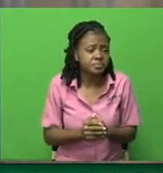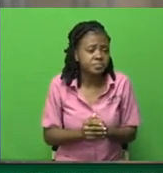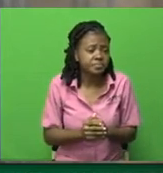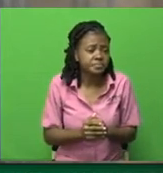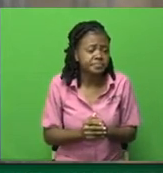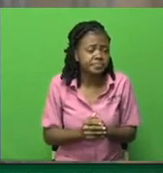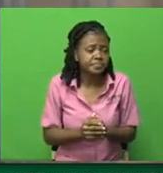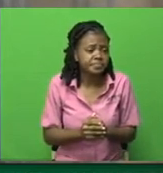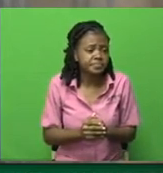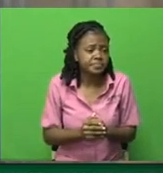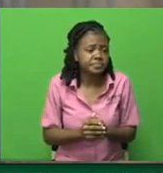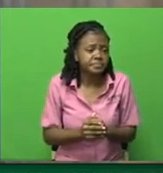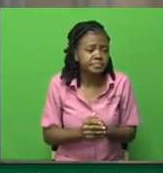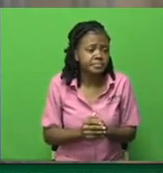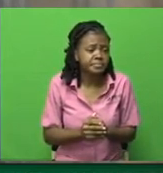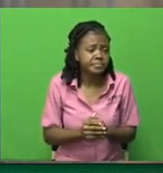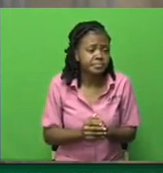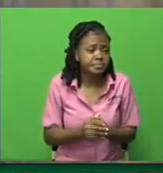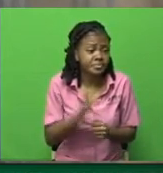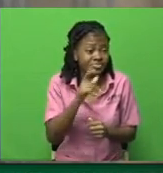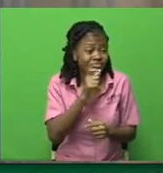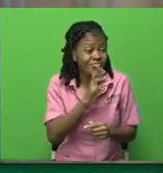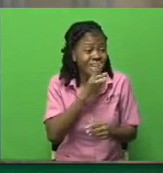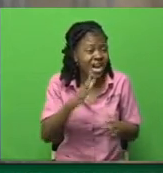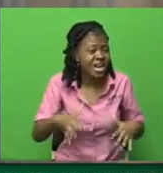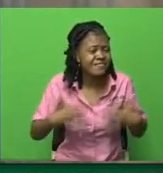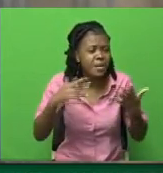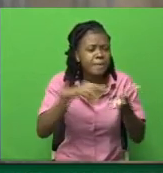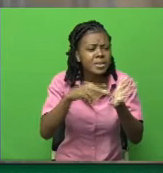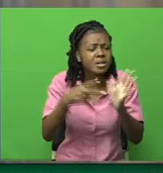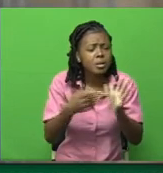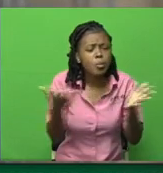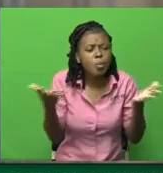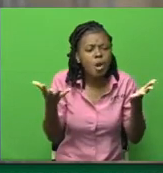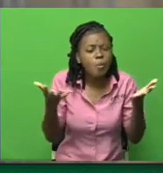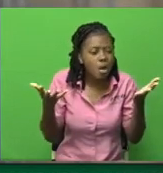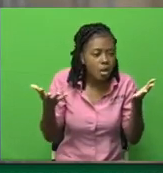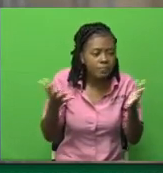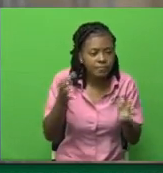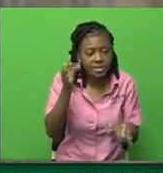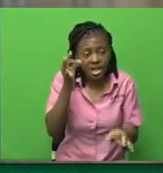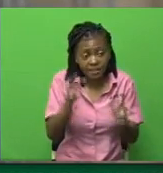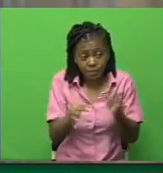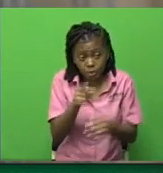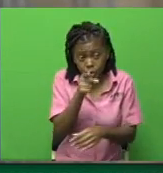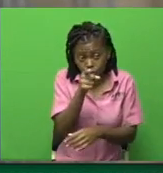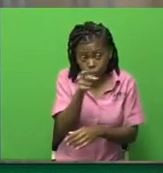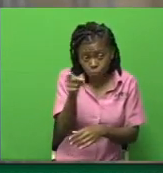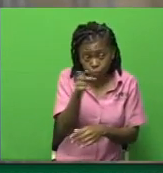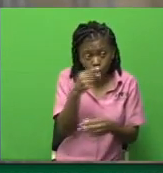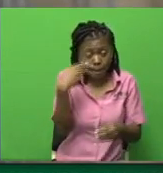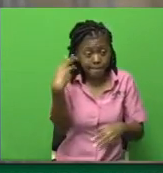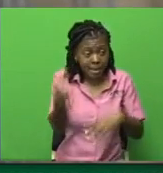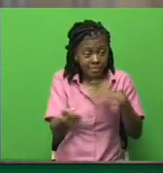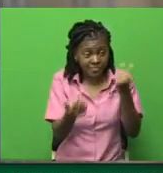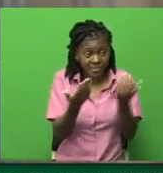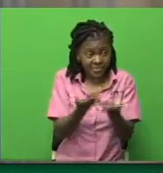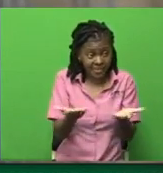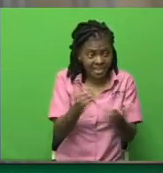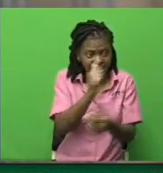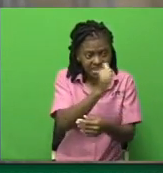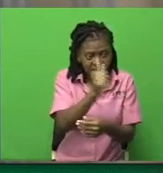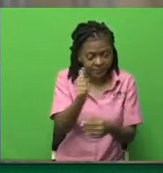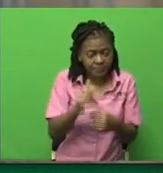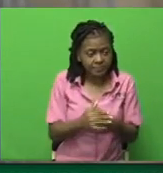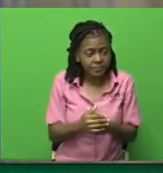and what is that reality Madam speaker if you do shopping for yourself sometimes you would have seen it yourself